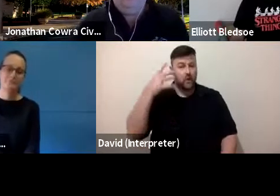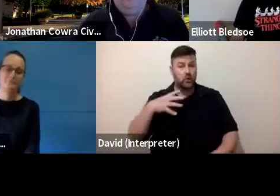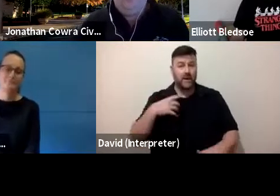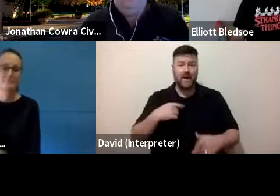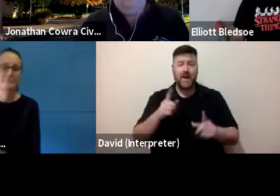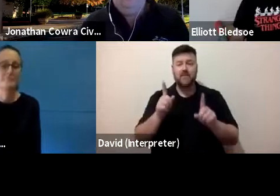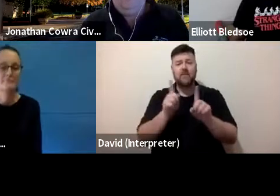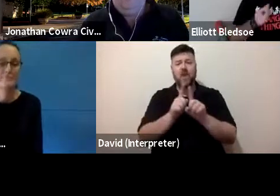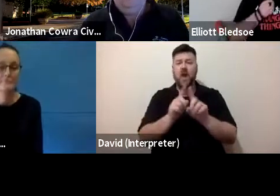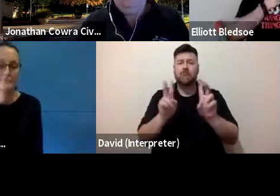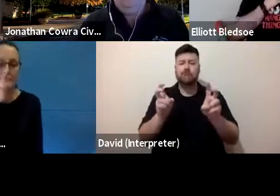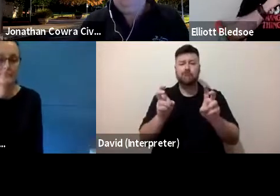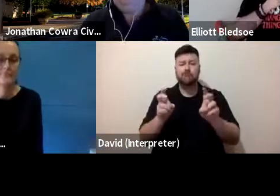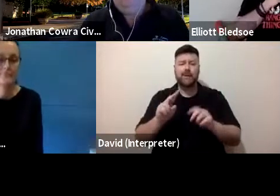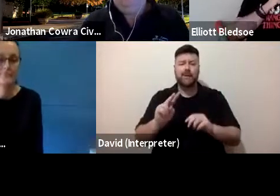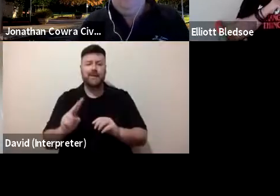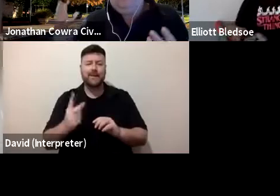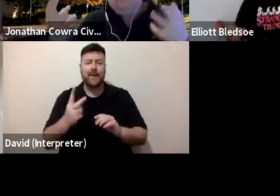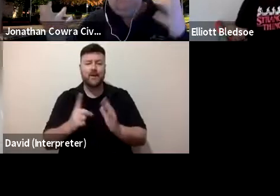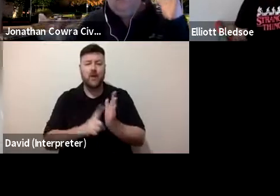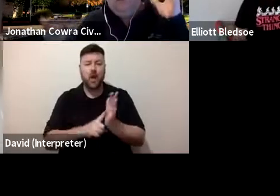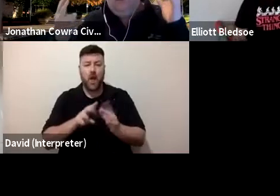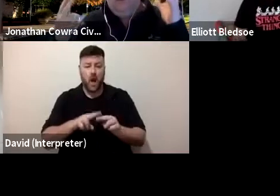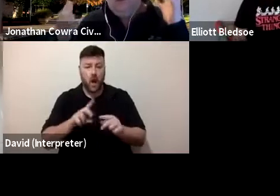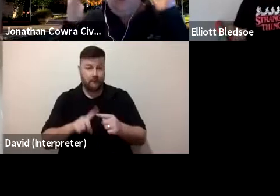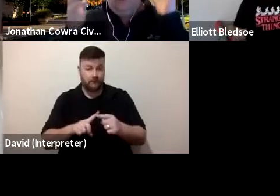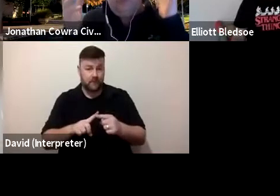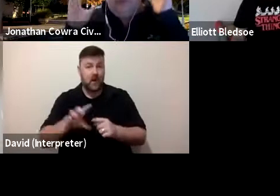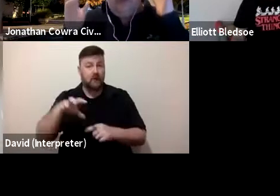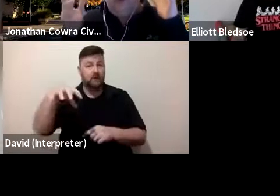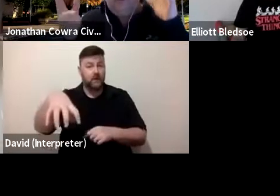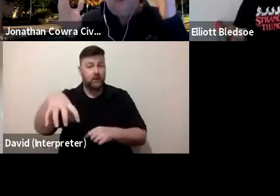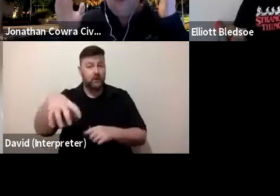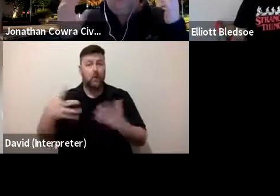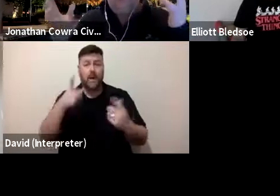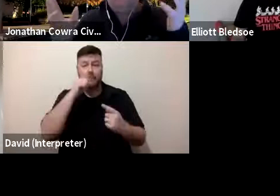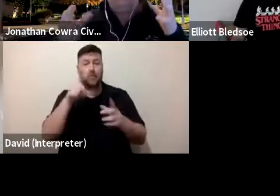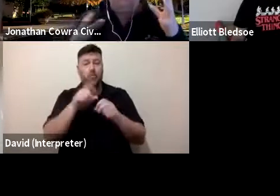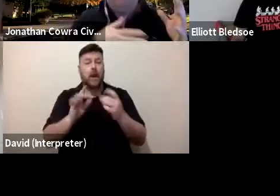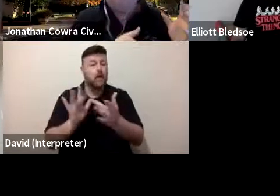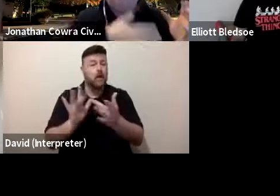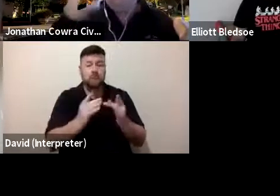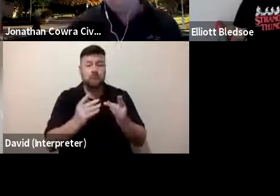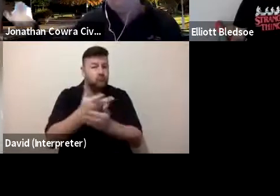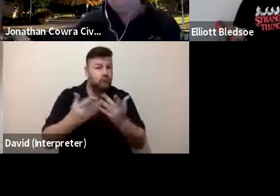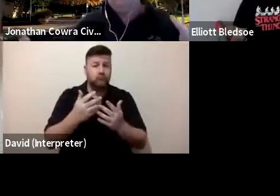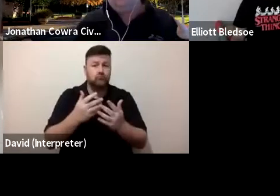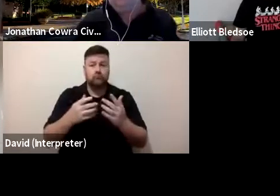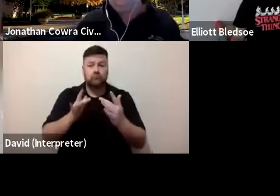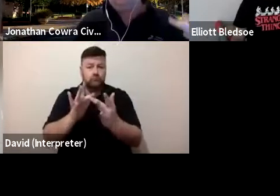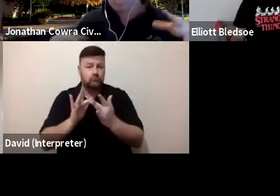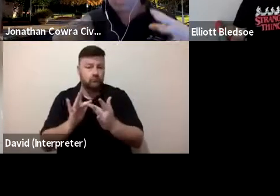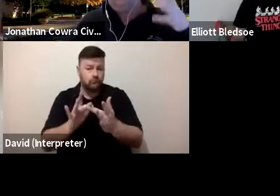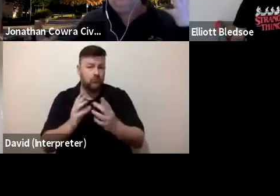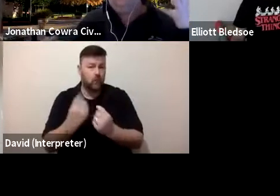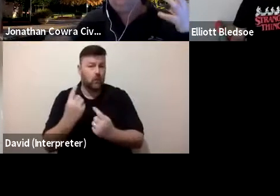venue where people can interact in virtual reality goggles, whatever, from the whole experience that